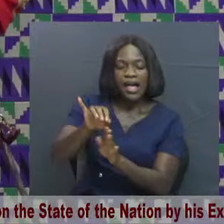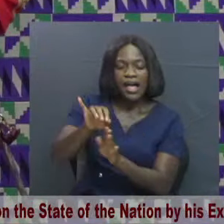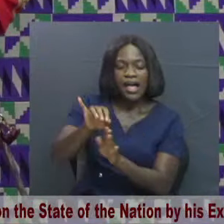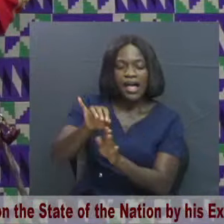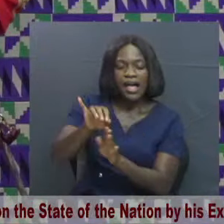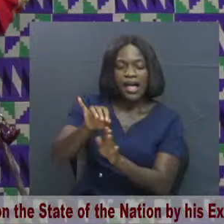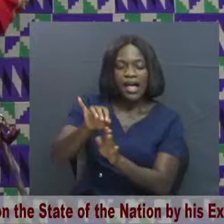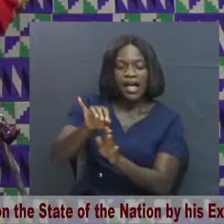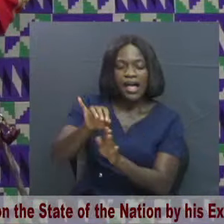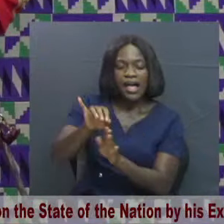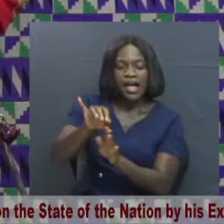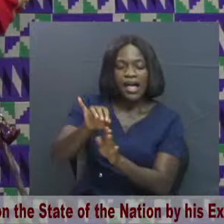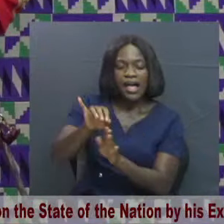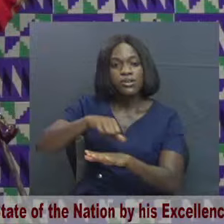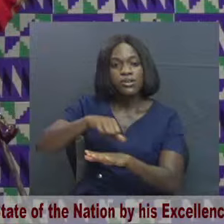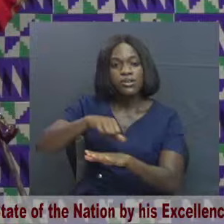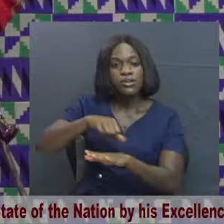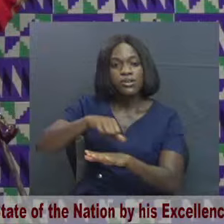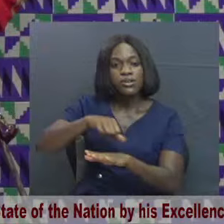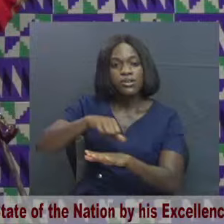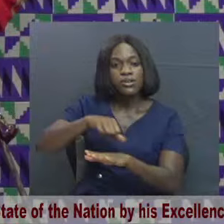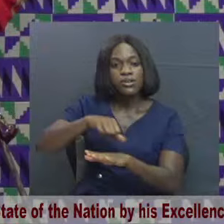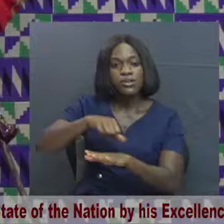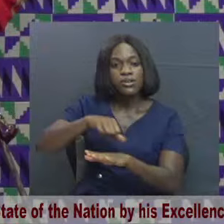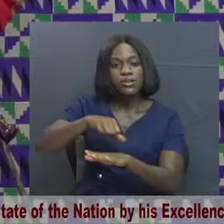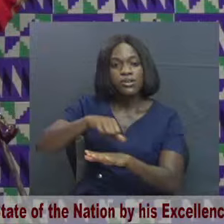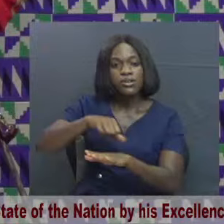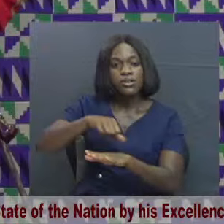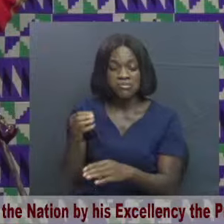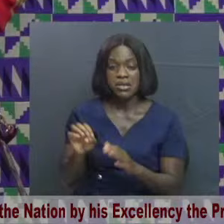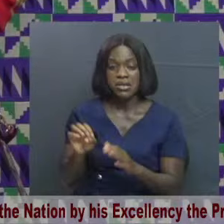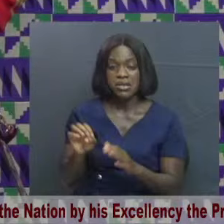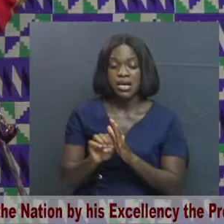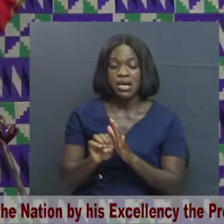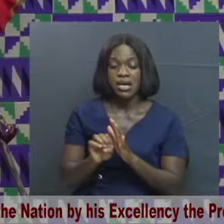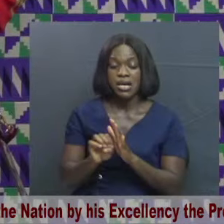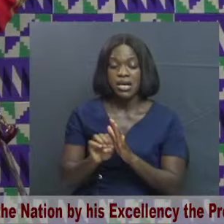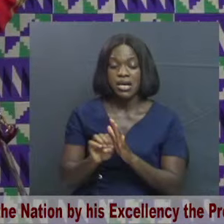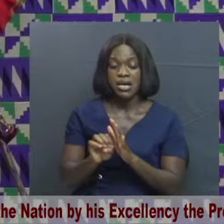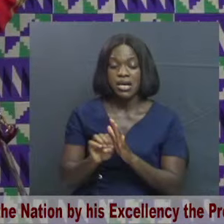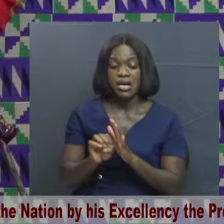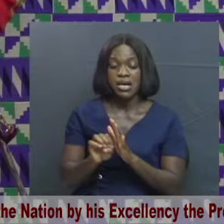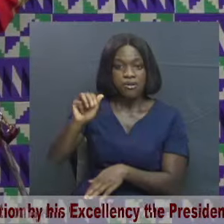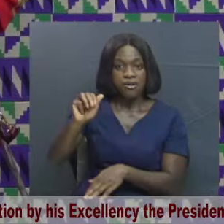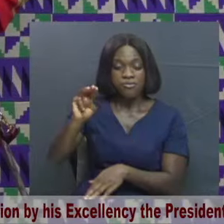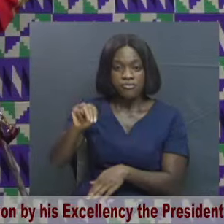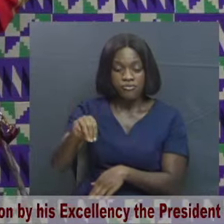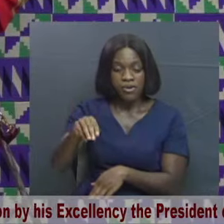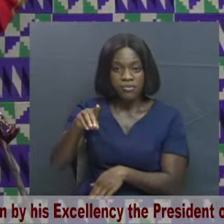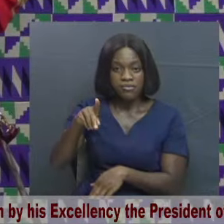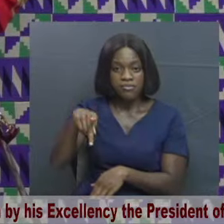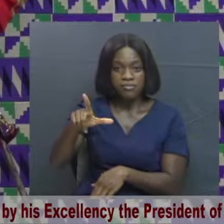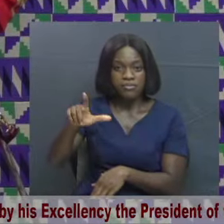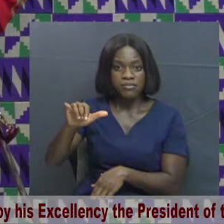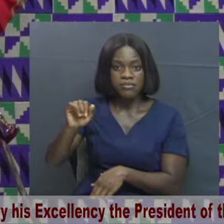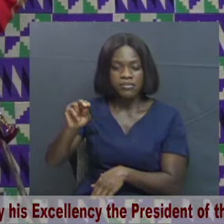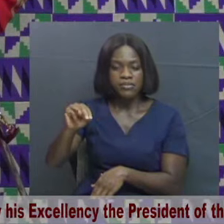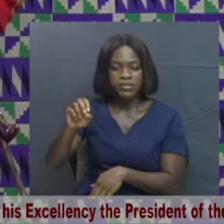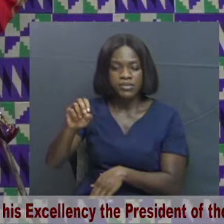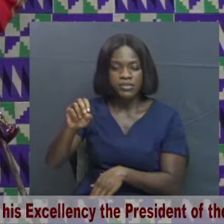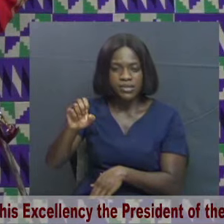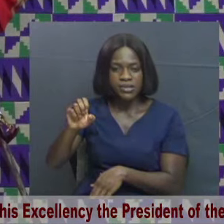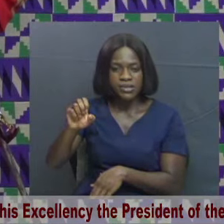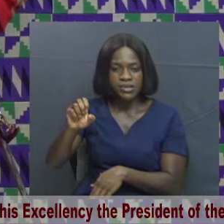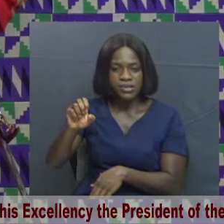the Agricultural zones they include their front planes Chuli kumu CR and enza